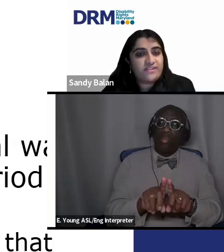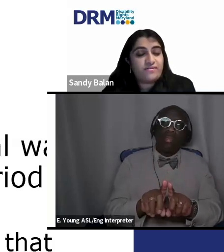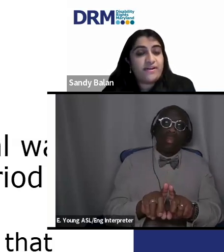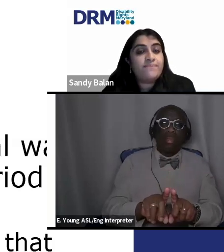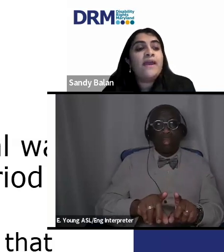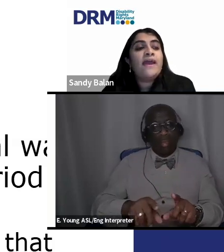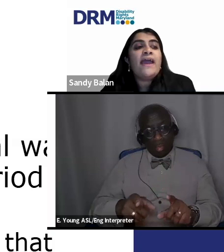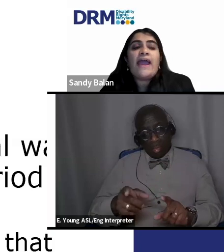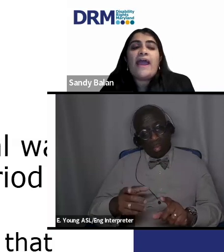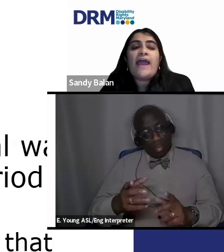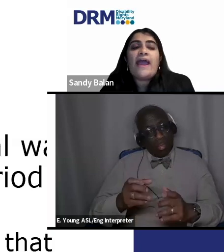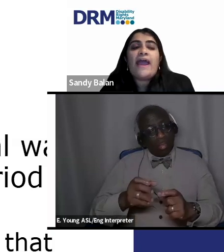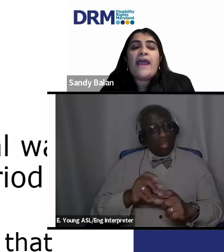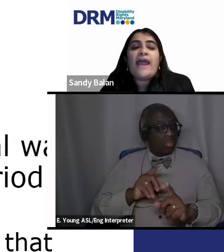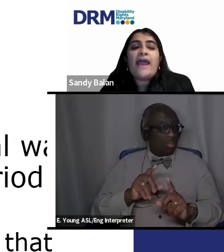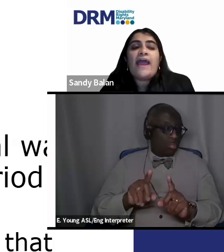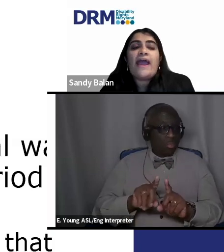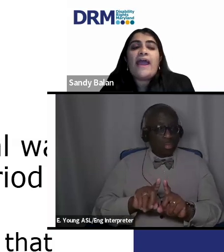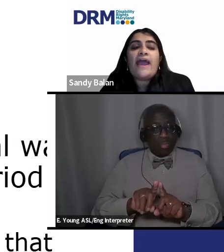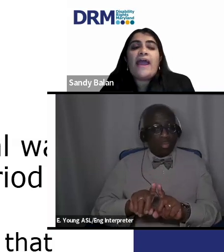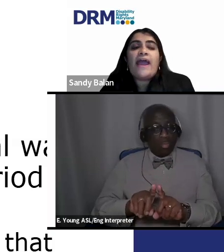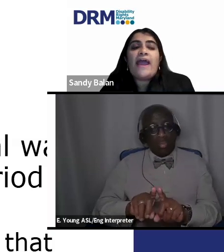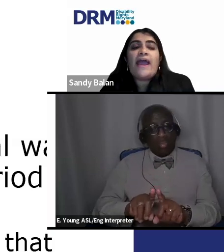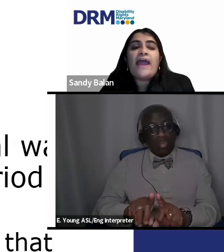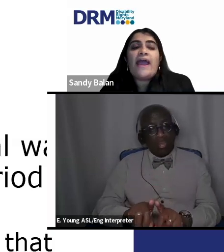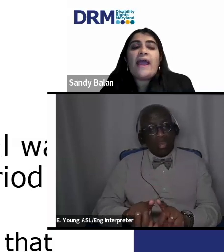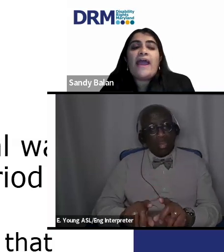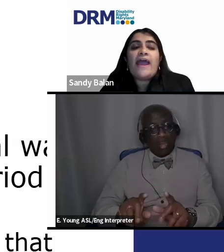individual agrees to it,